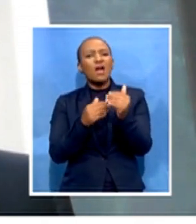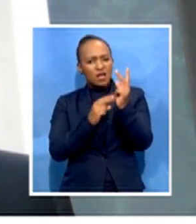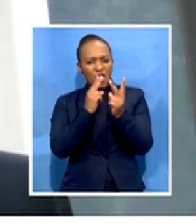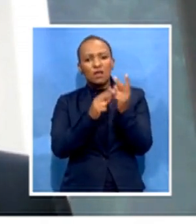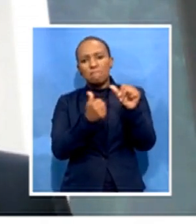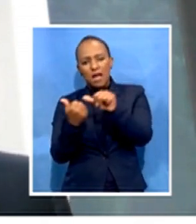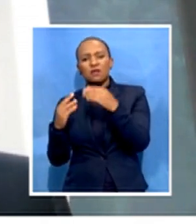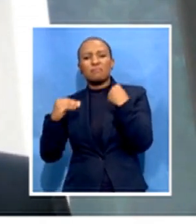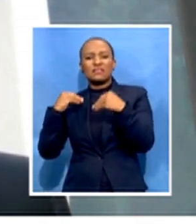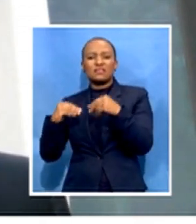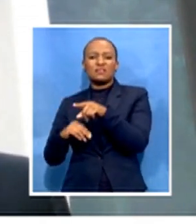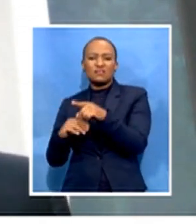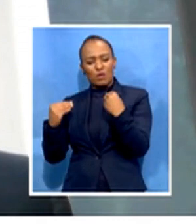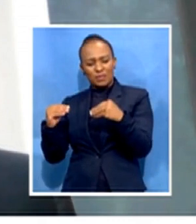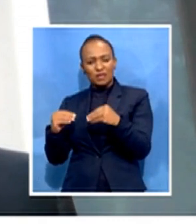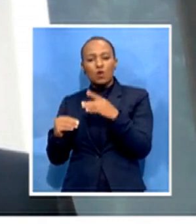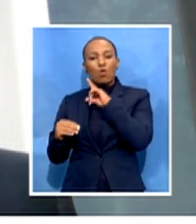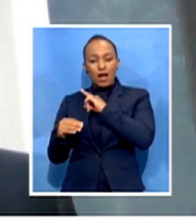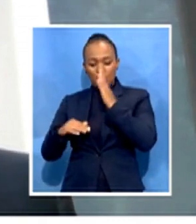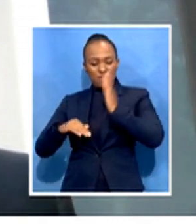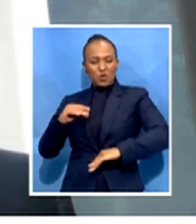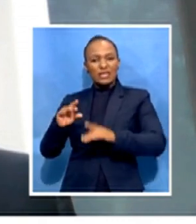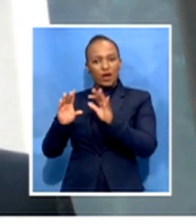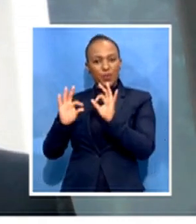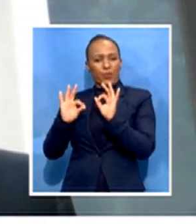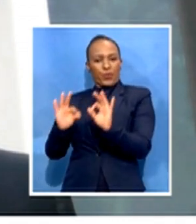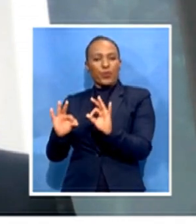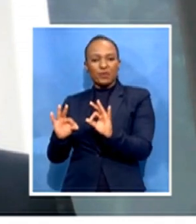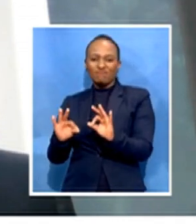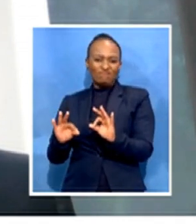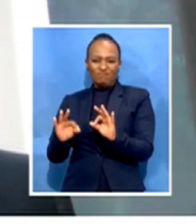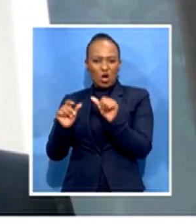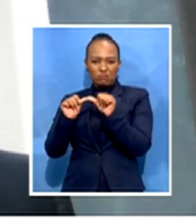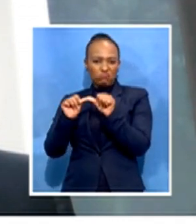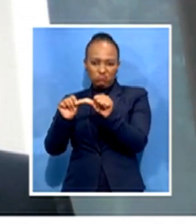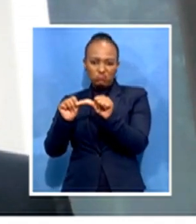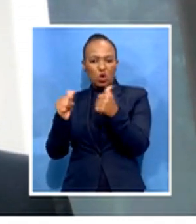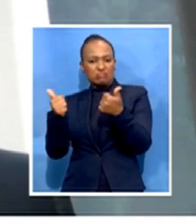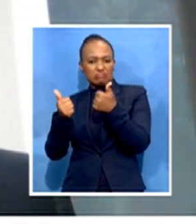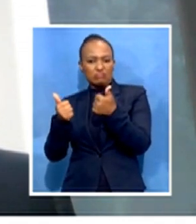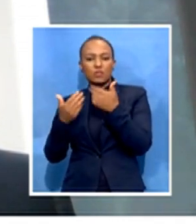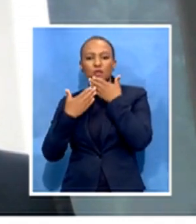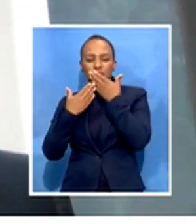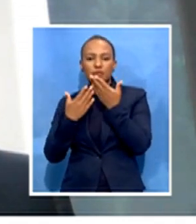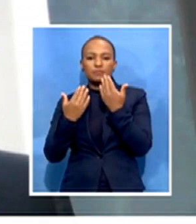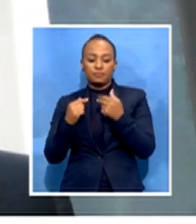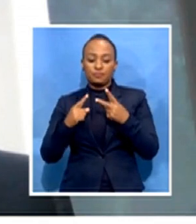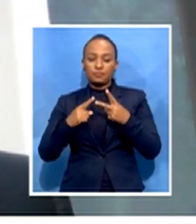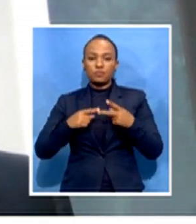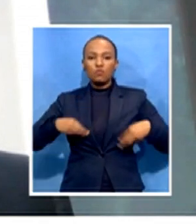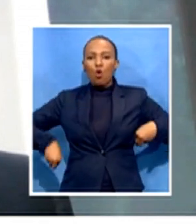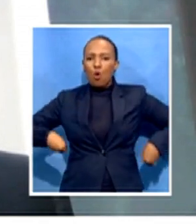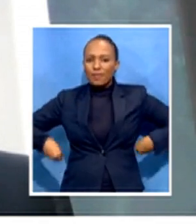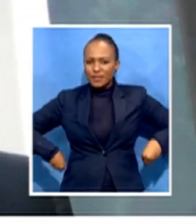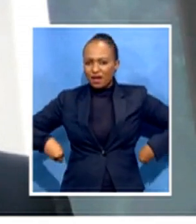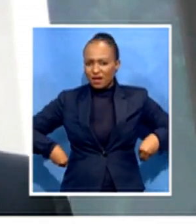place are not a deterrent. Then corruption is unavoidable. I think everybody knows that. And here I'm not